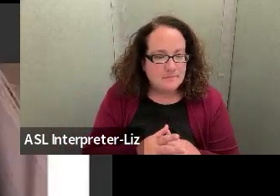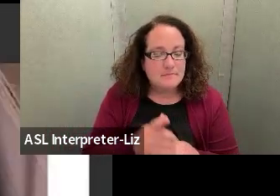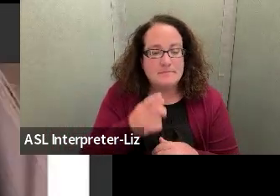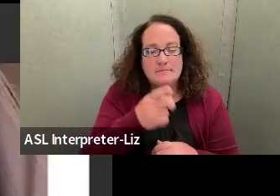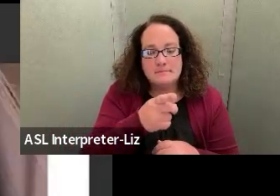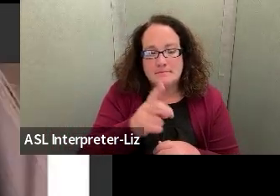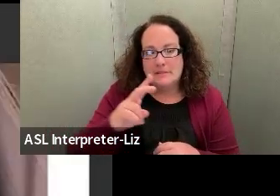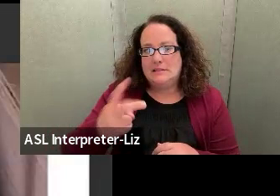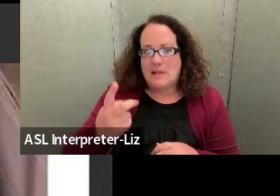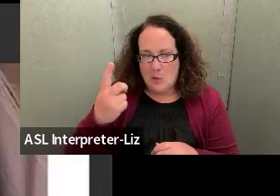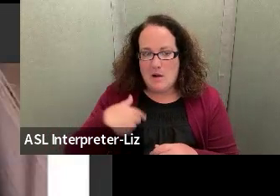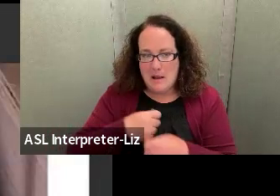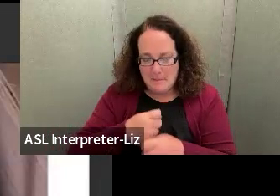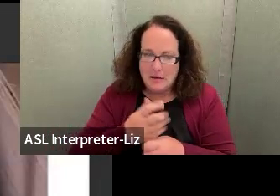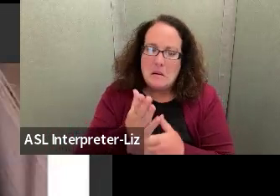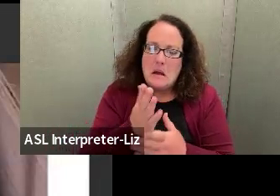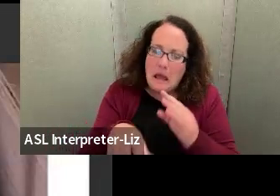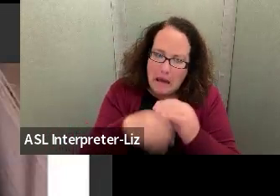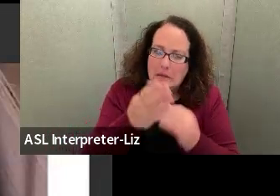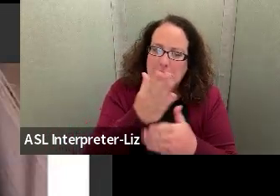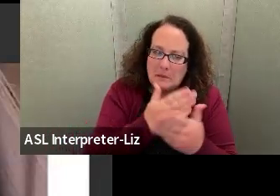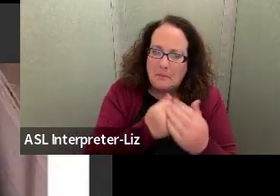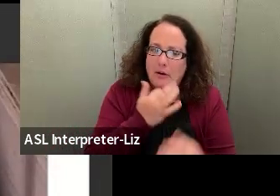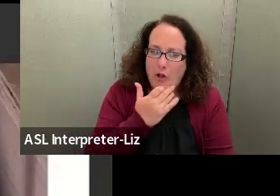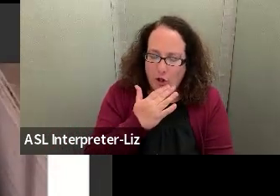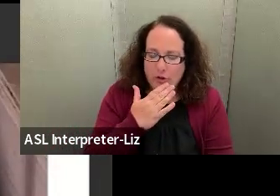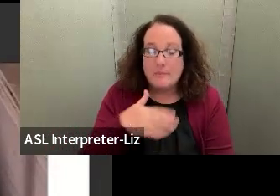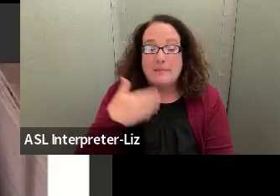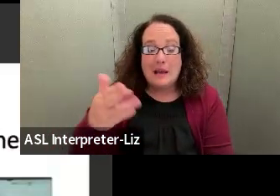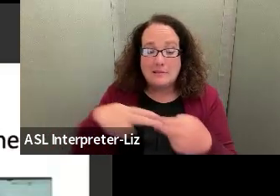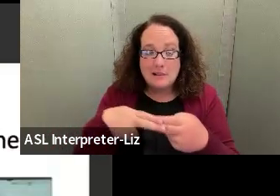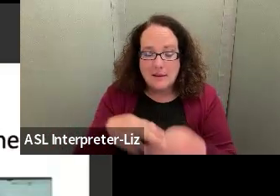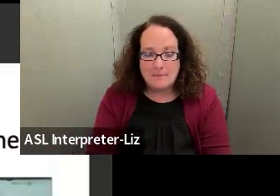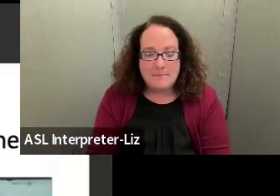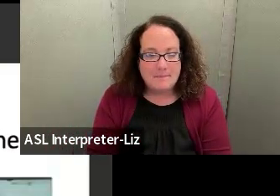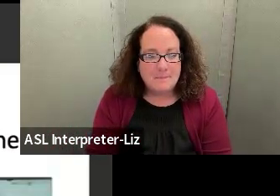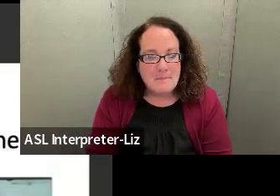This is the second one. This had some color added. Next slide.